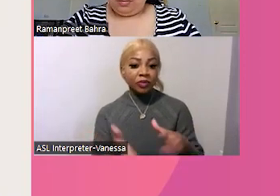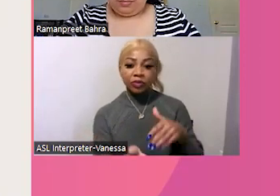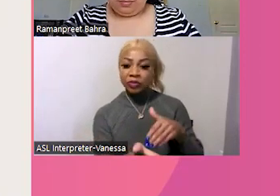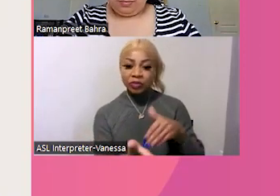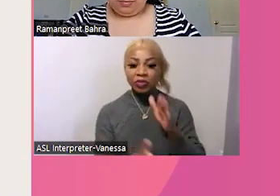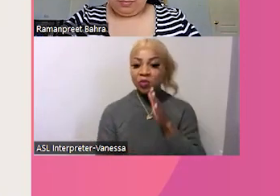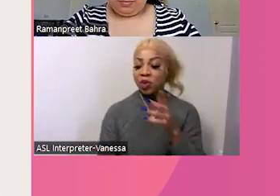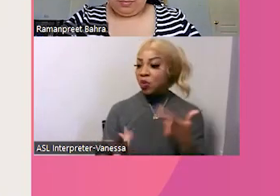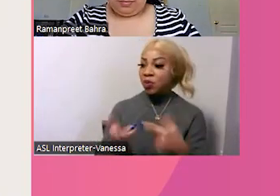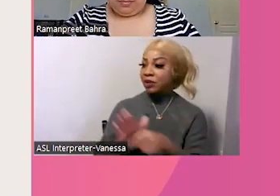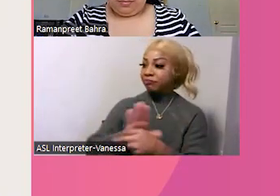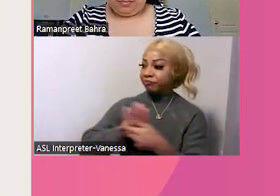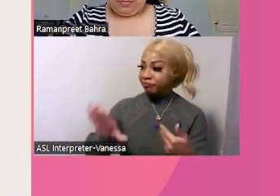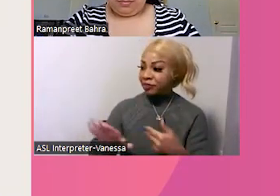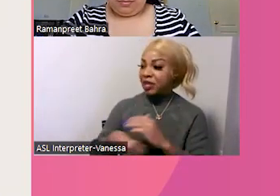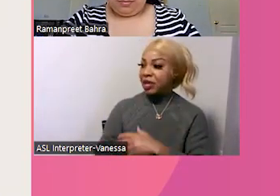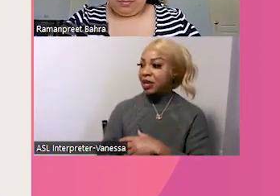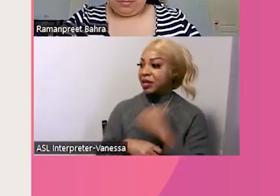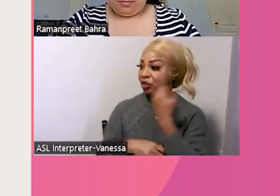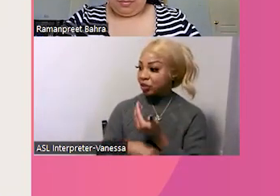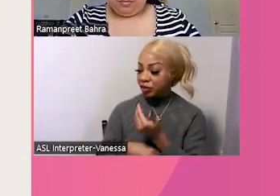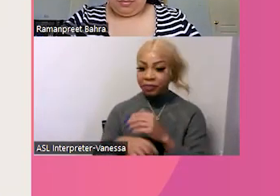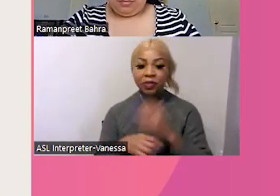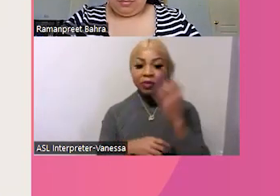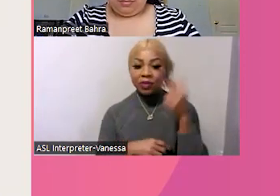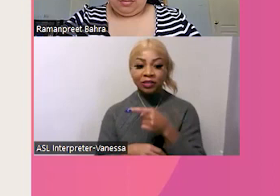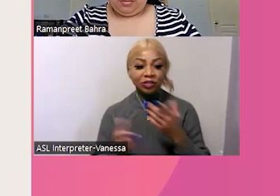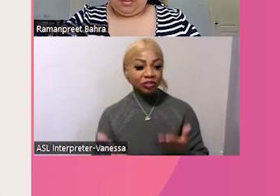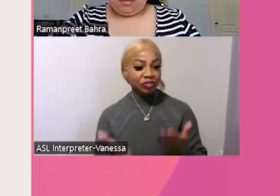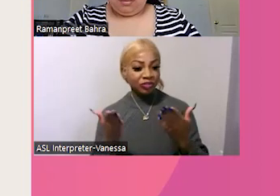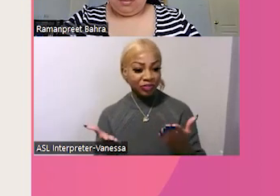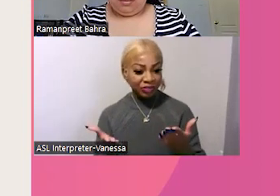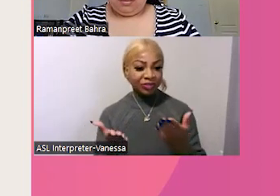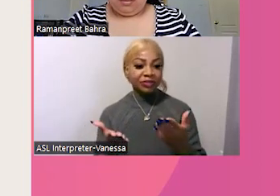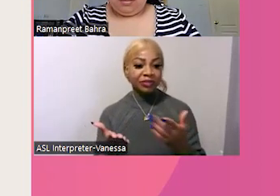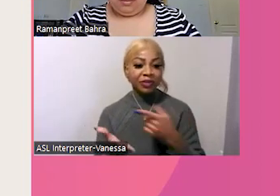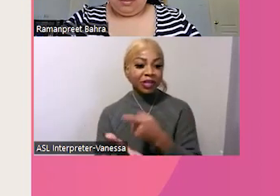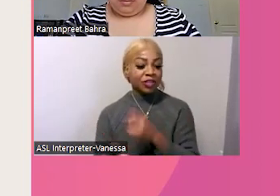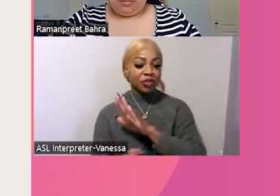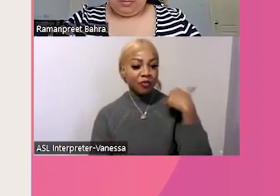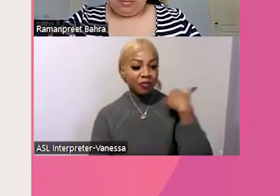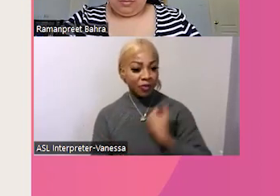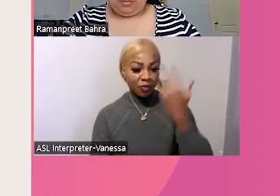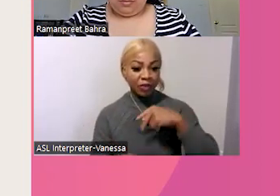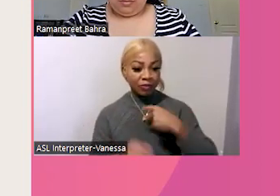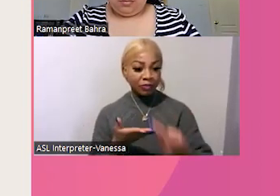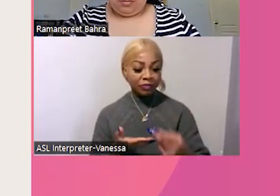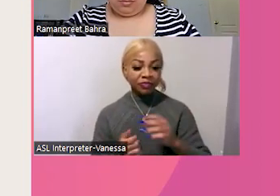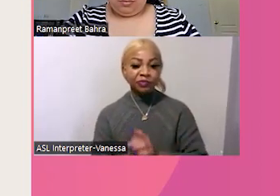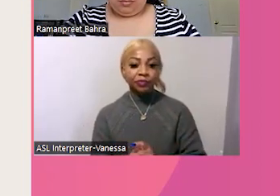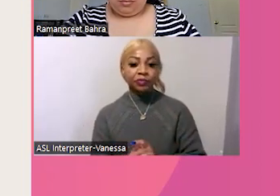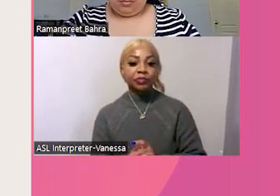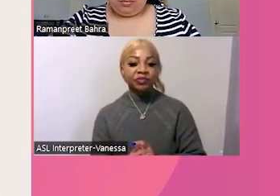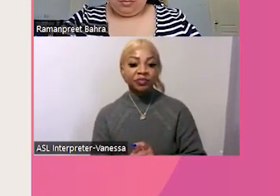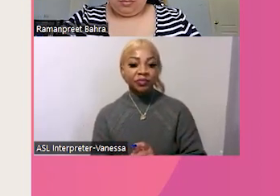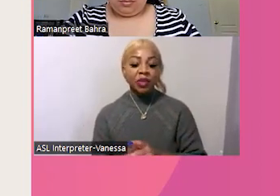bias and shaming of her body by suggesting that her pain is due to tripping. She's hyper invisible, and that the intimate